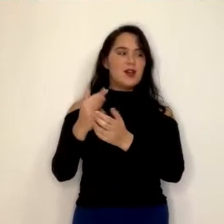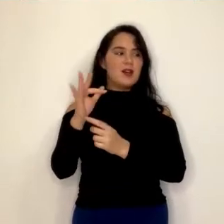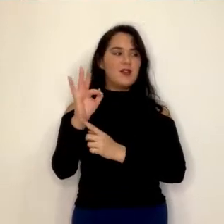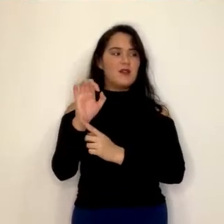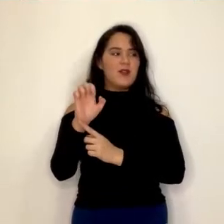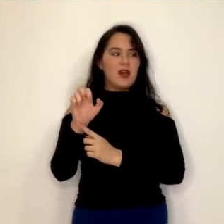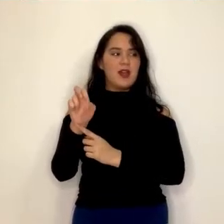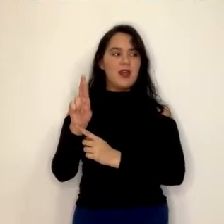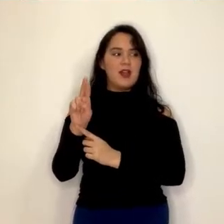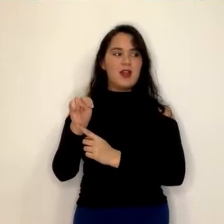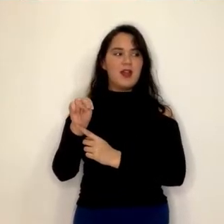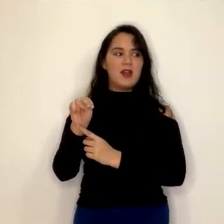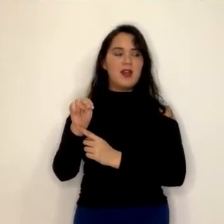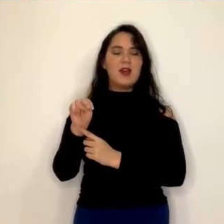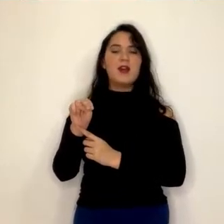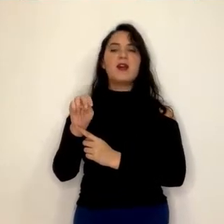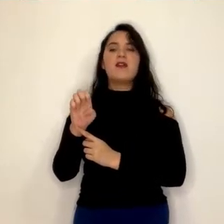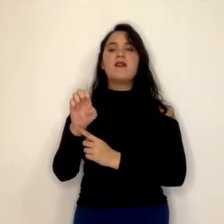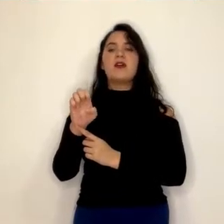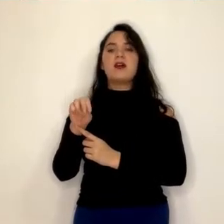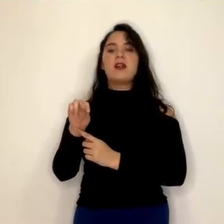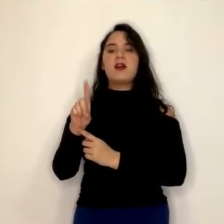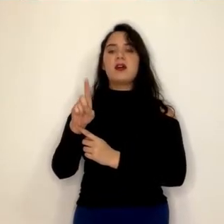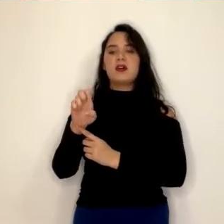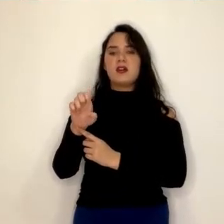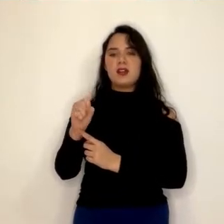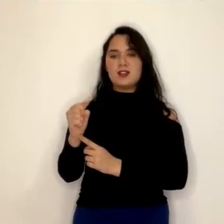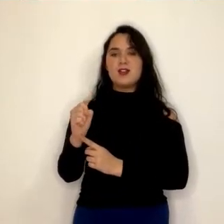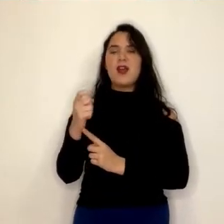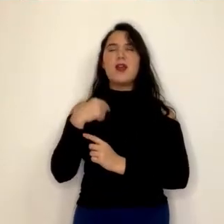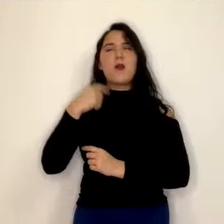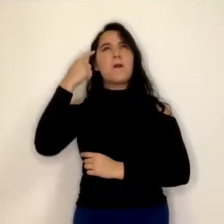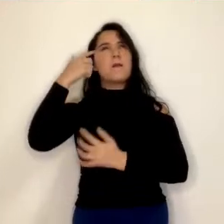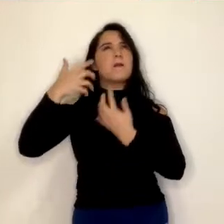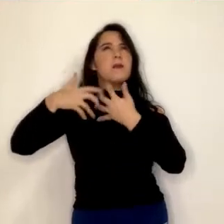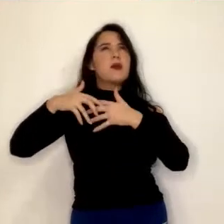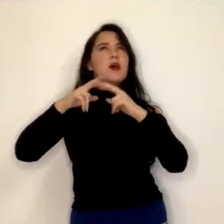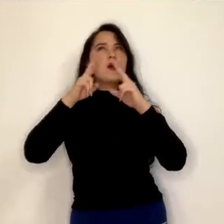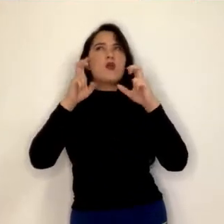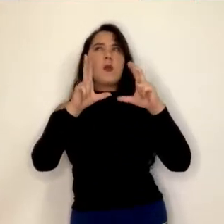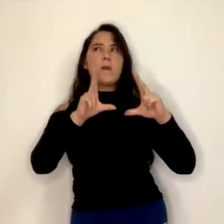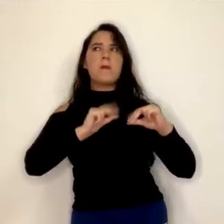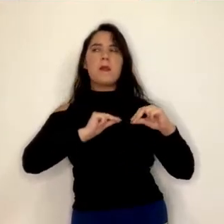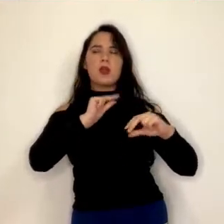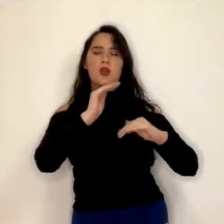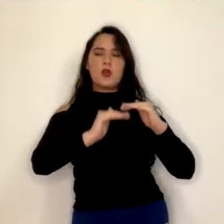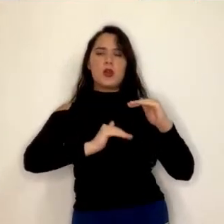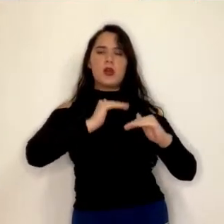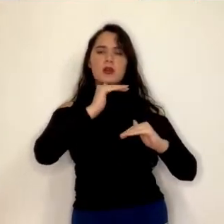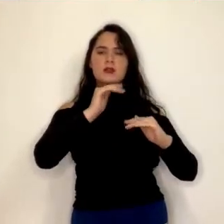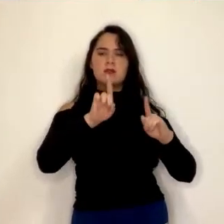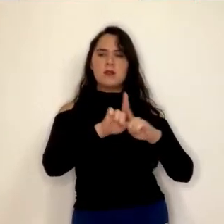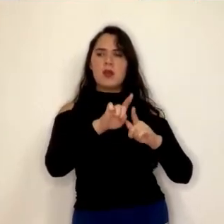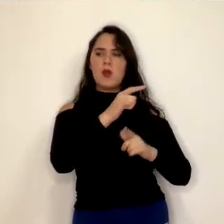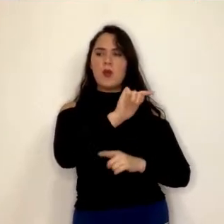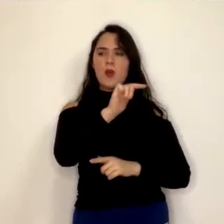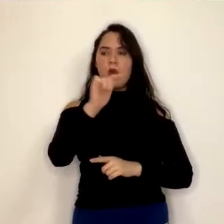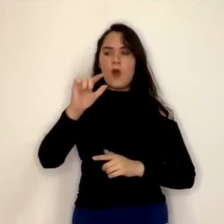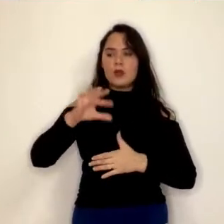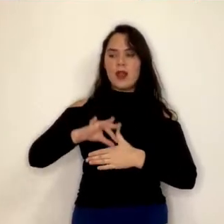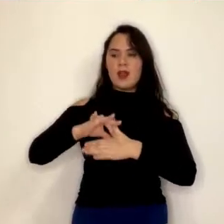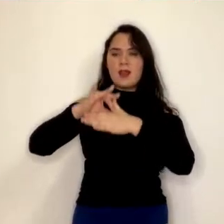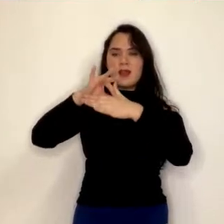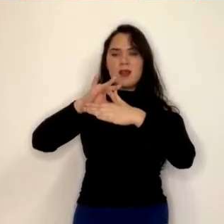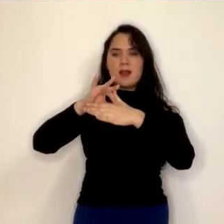praised to Florestan Fernandes, I would like to bring an example from Florestan Fernandes in